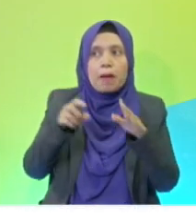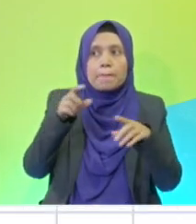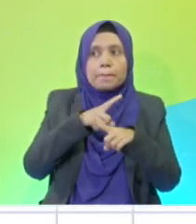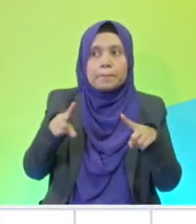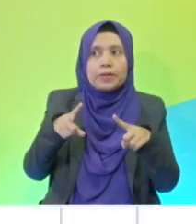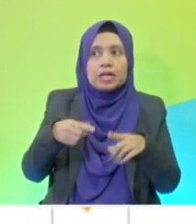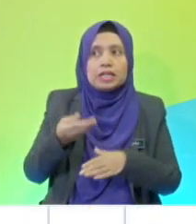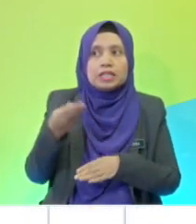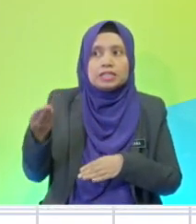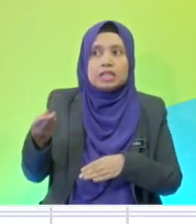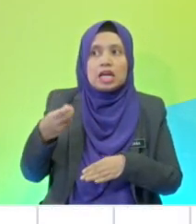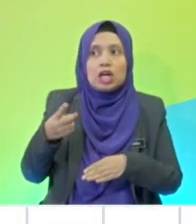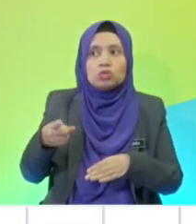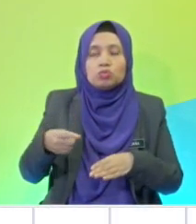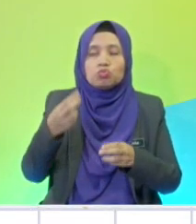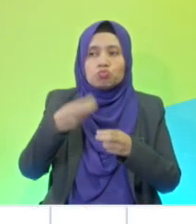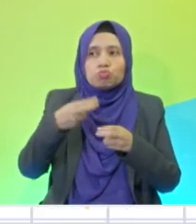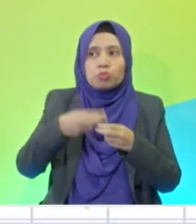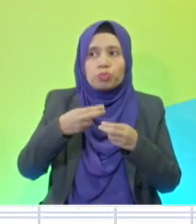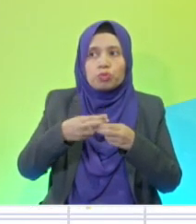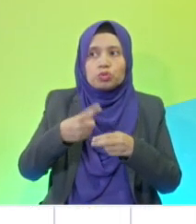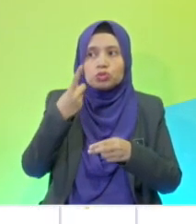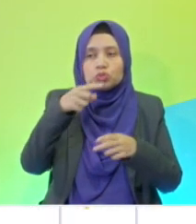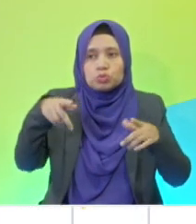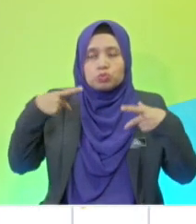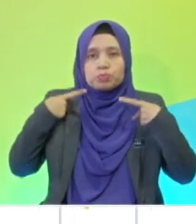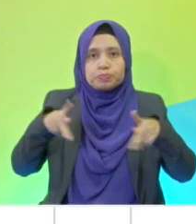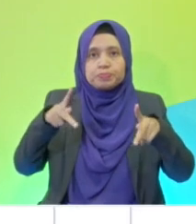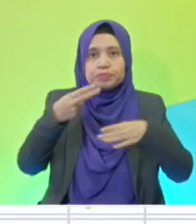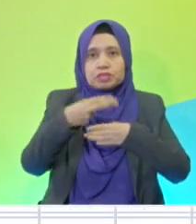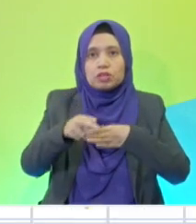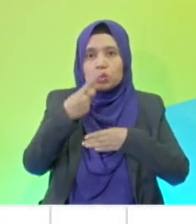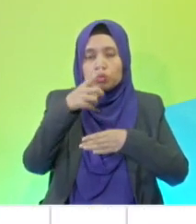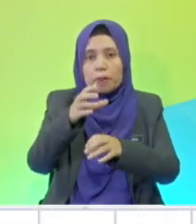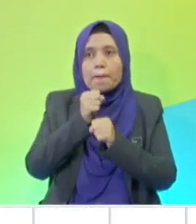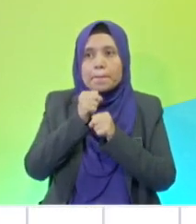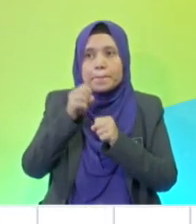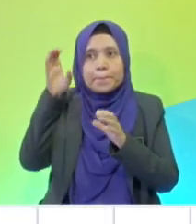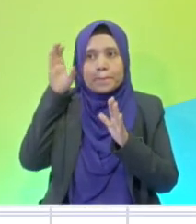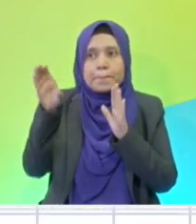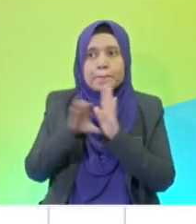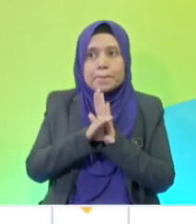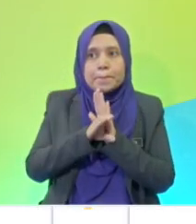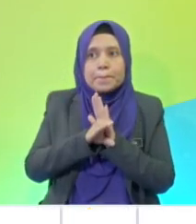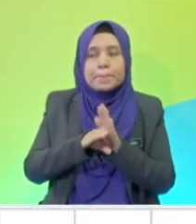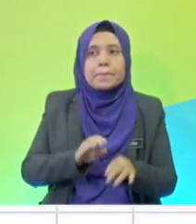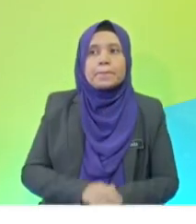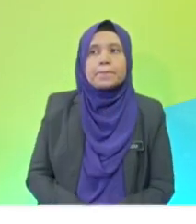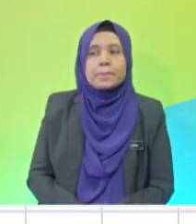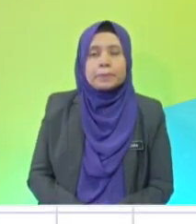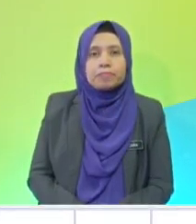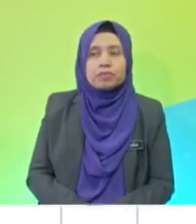at the Photoshop. As a result, people invented the digital camera so that we can just